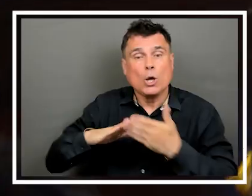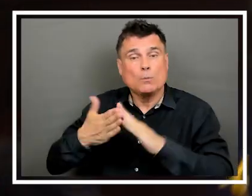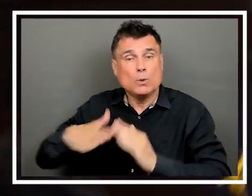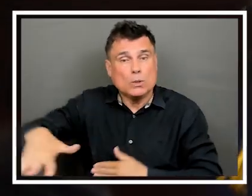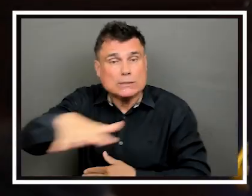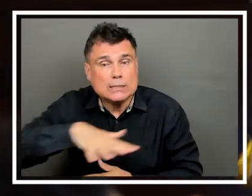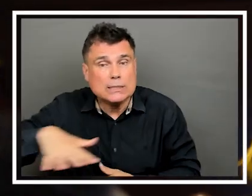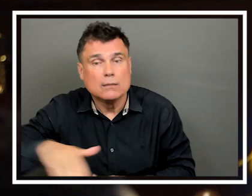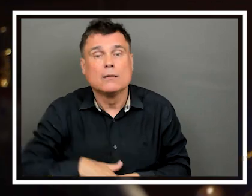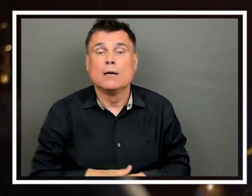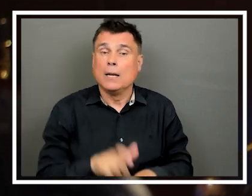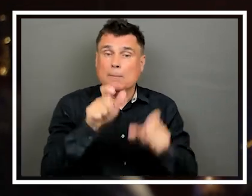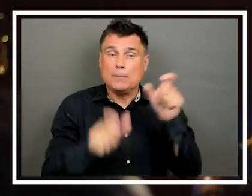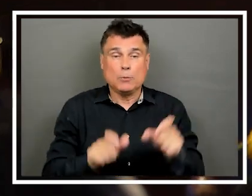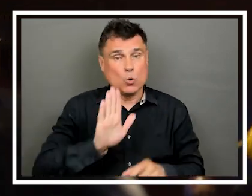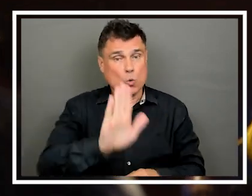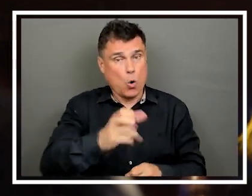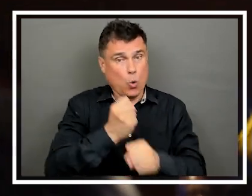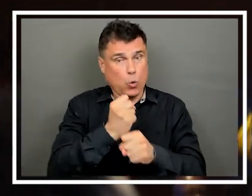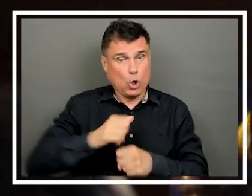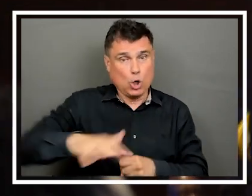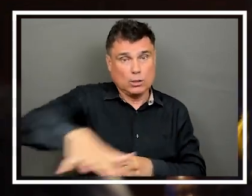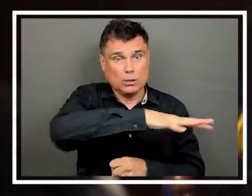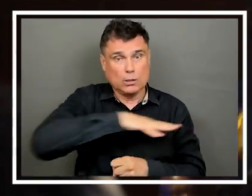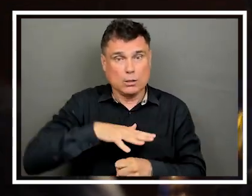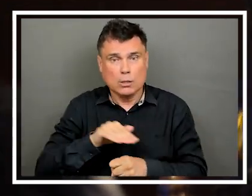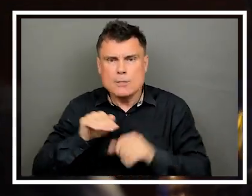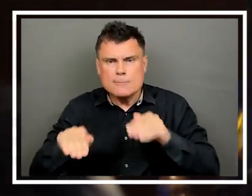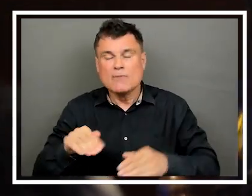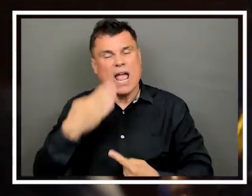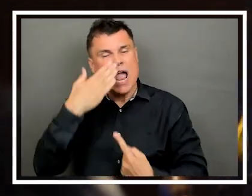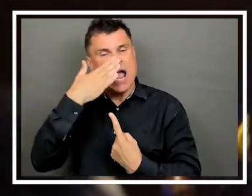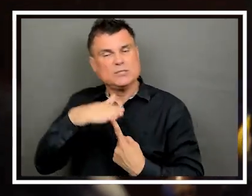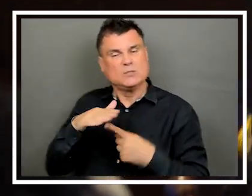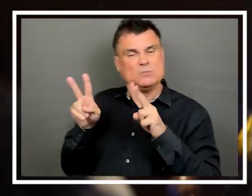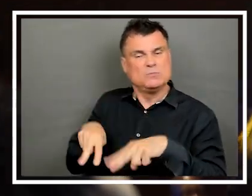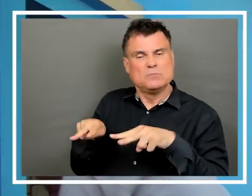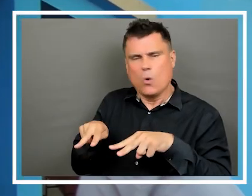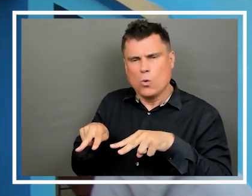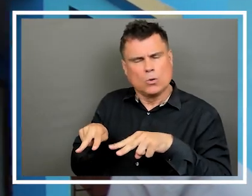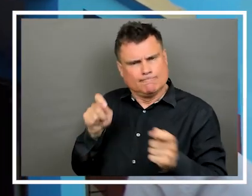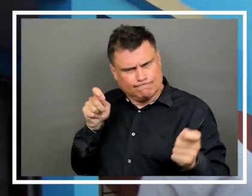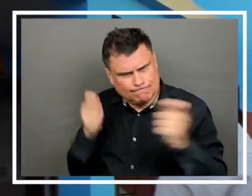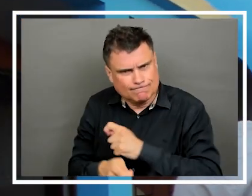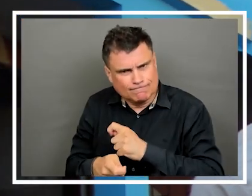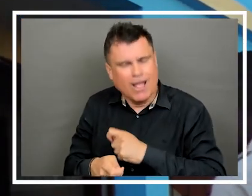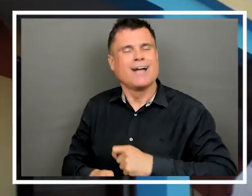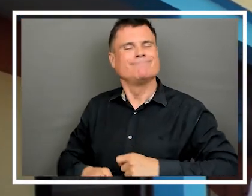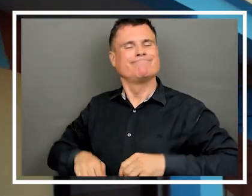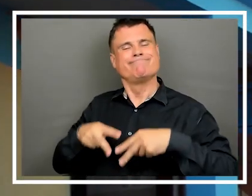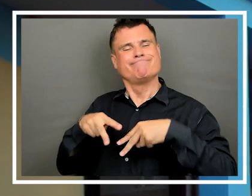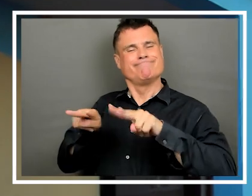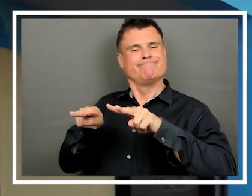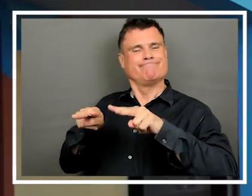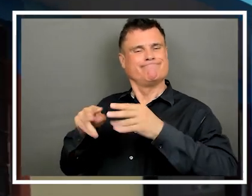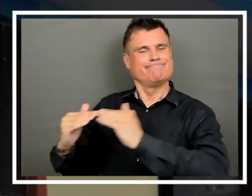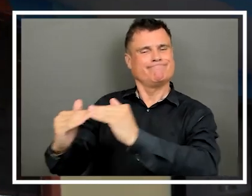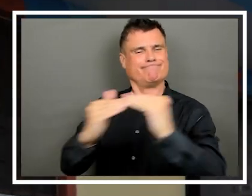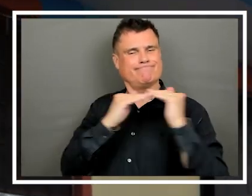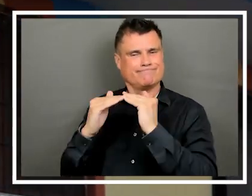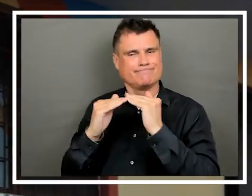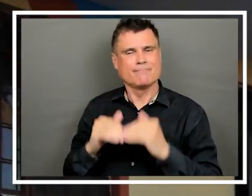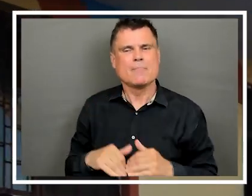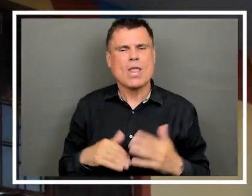disability. Speak up when you see a way to remove a barrier for someone with a disability. Share examples of good practice with